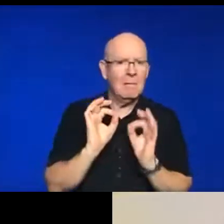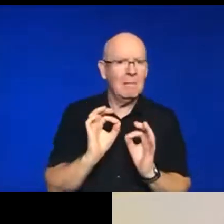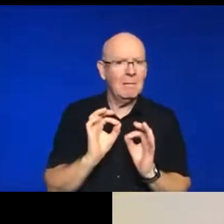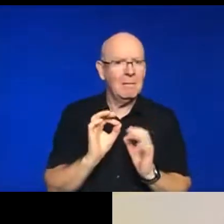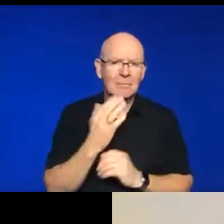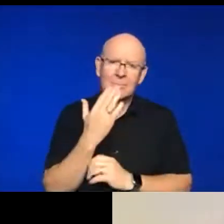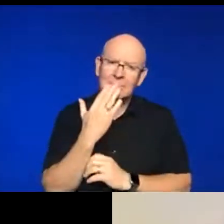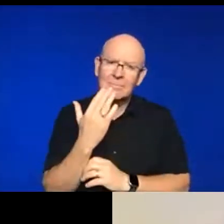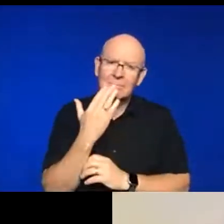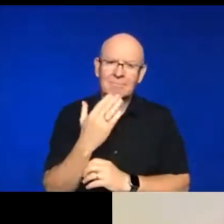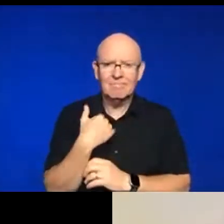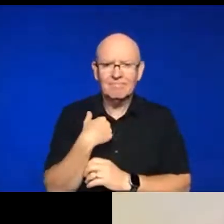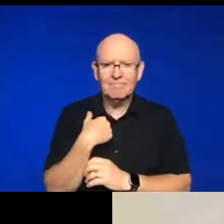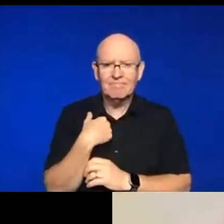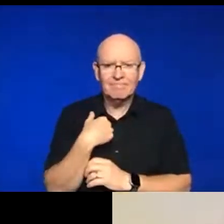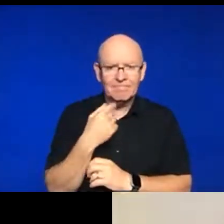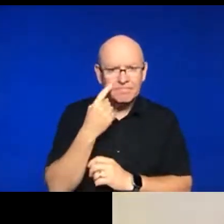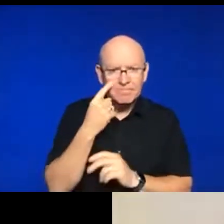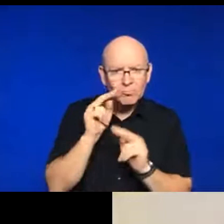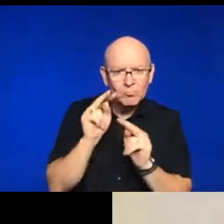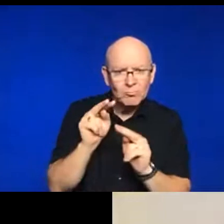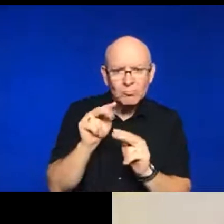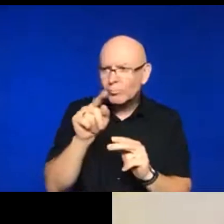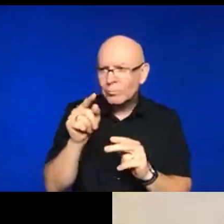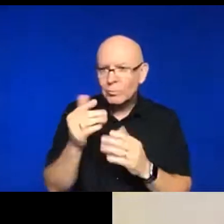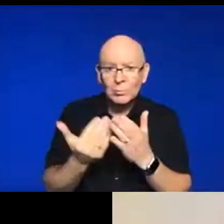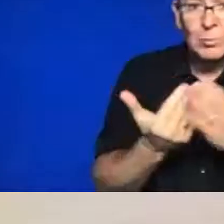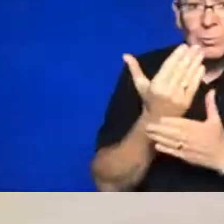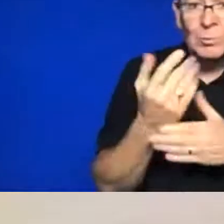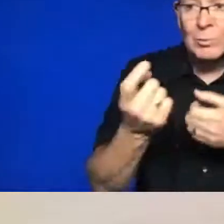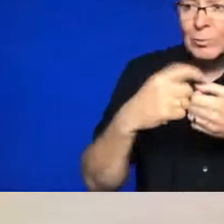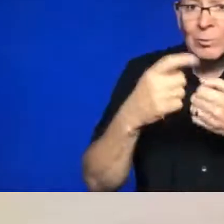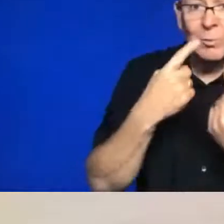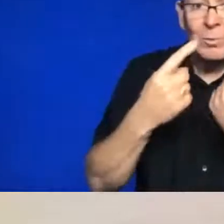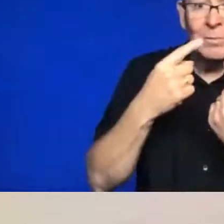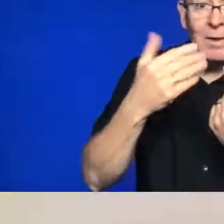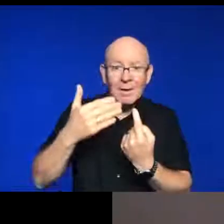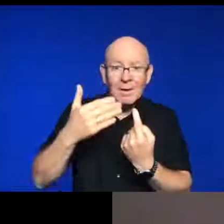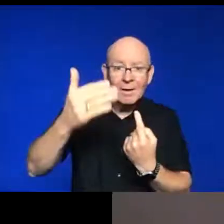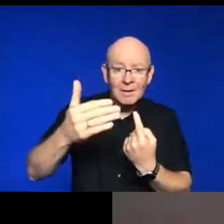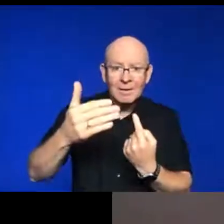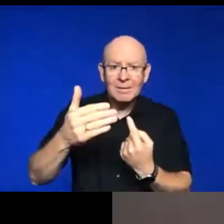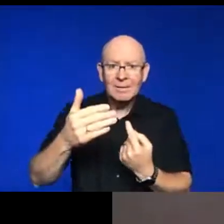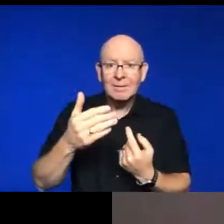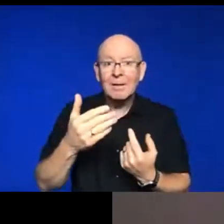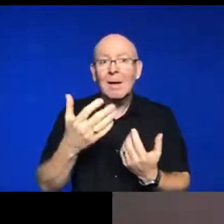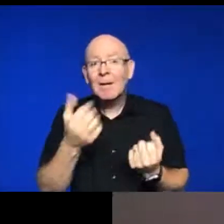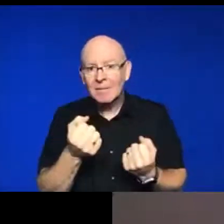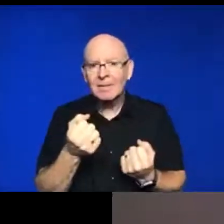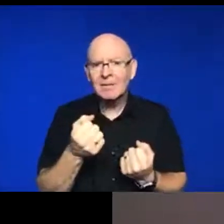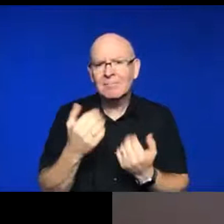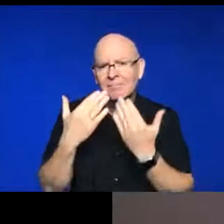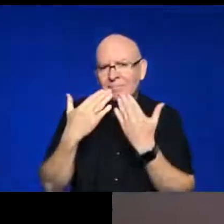much, everyone. Thank you very much, Jose, and thank you very much, Alex. Really, this was a great presentation, especially needed